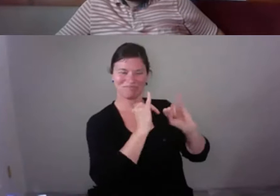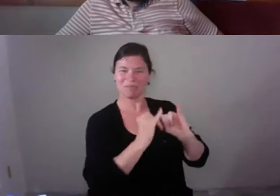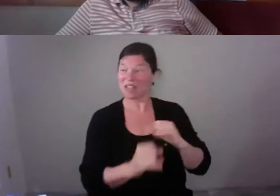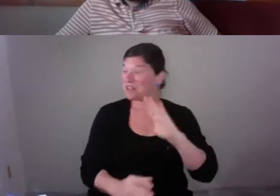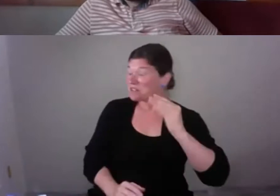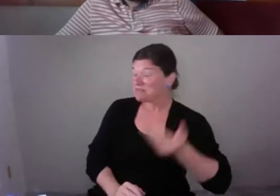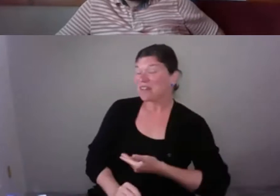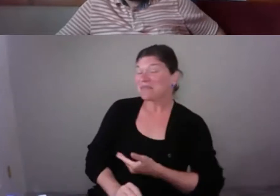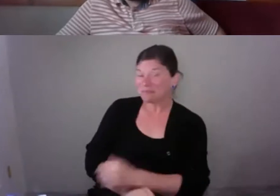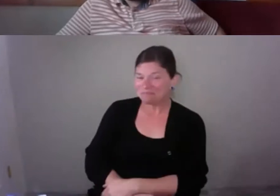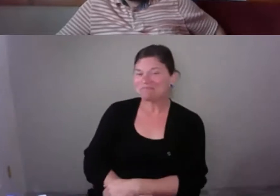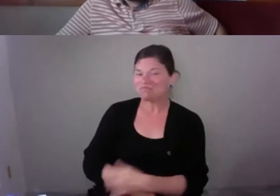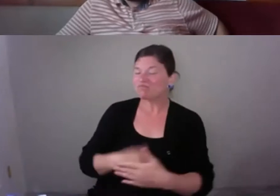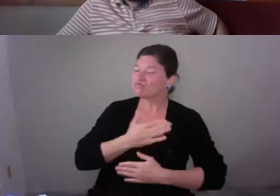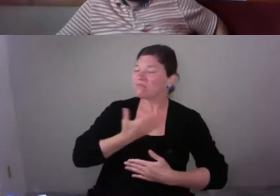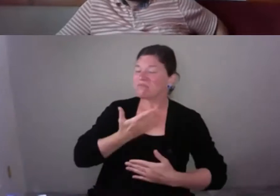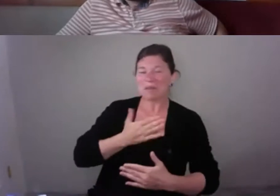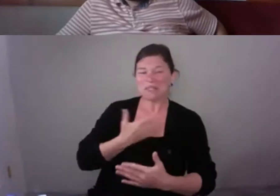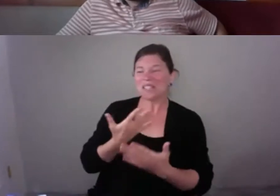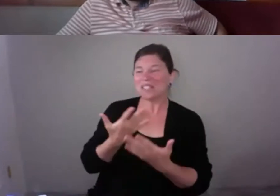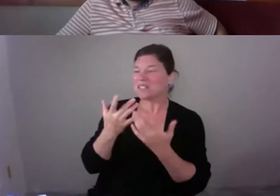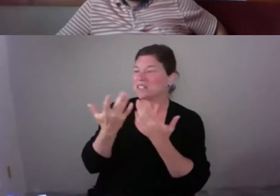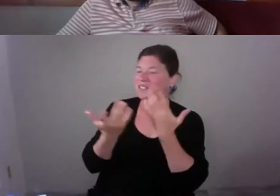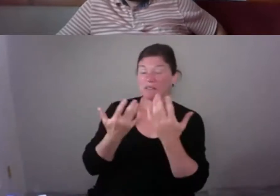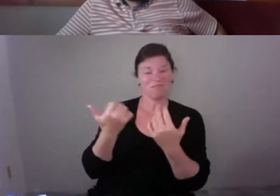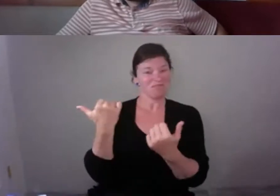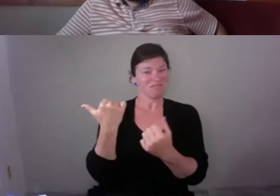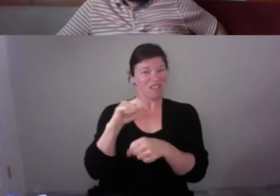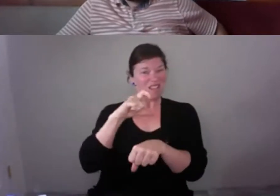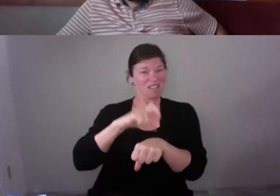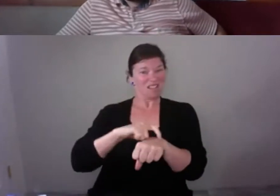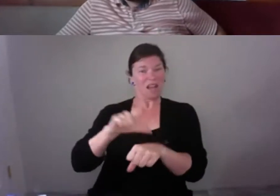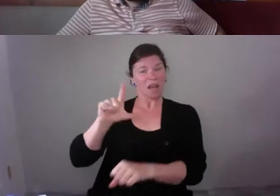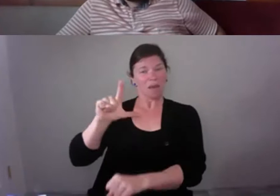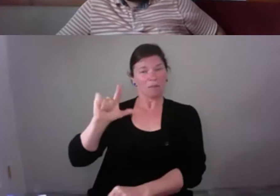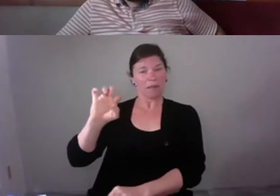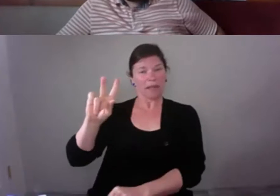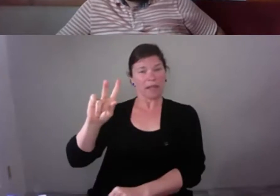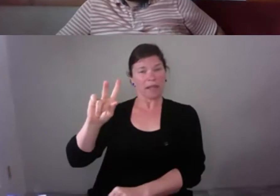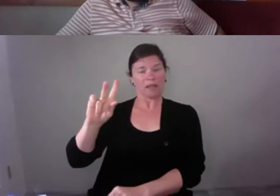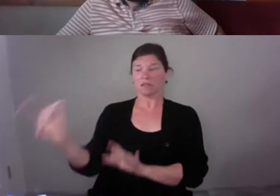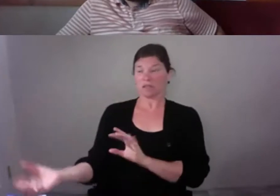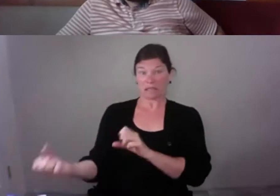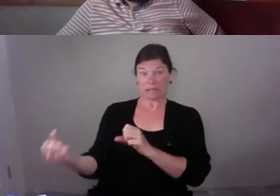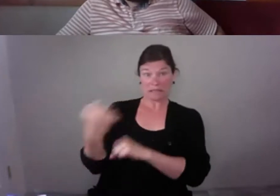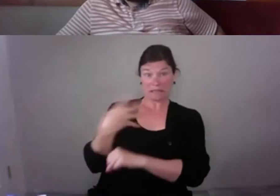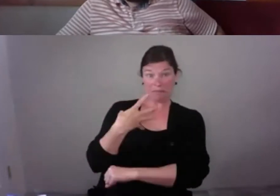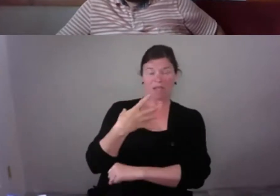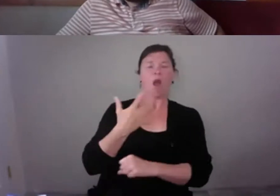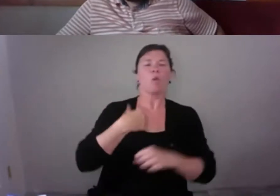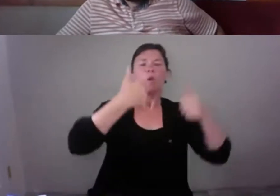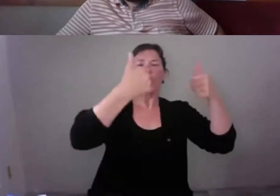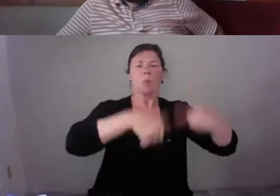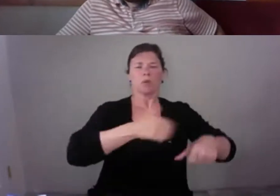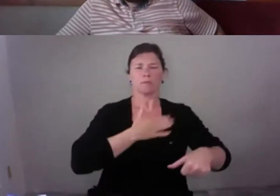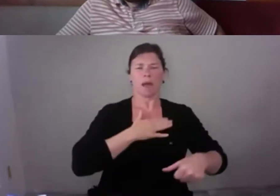welcome. I'm very happy, and feel free to send me the link, and then I can post it on my Facebook wall, and I